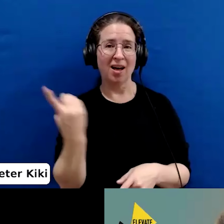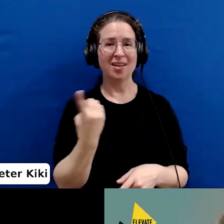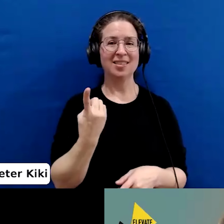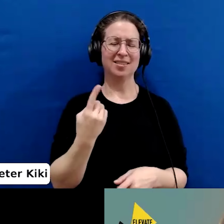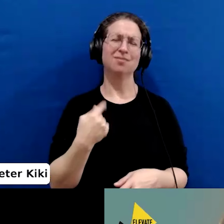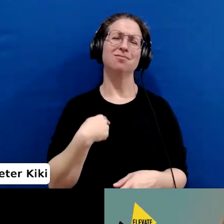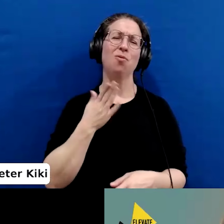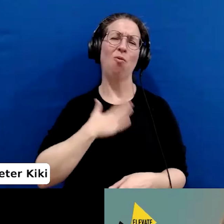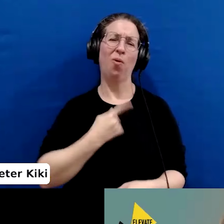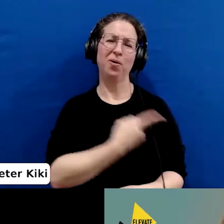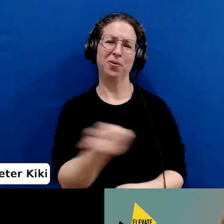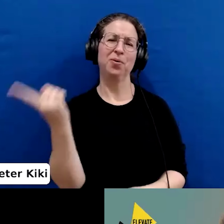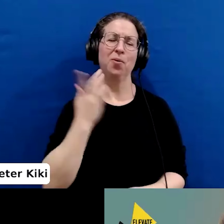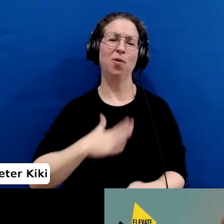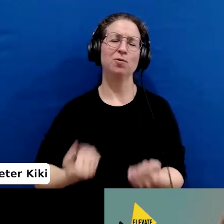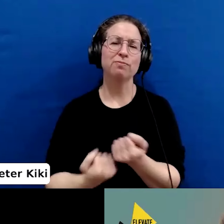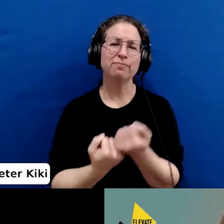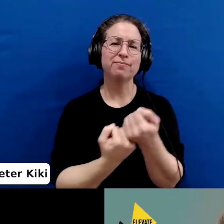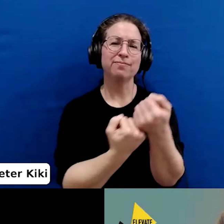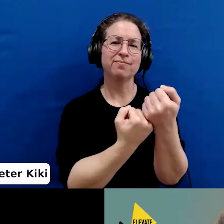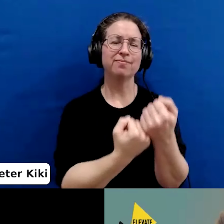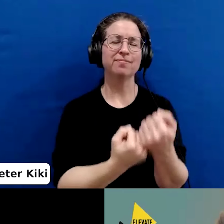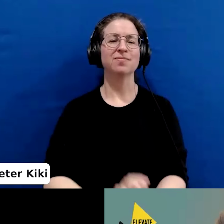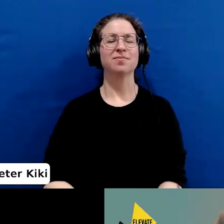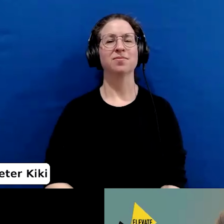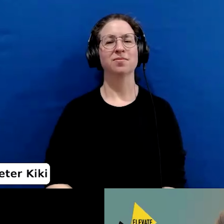love to have you and support you along that STEM career